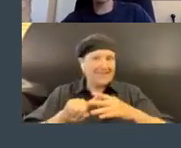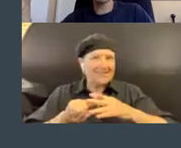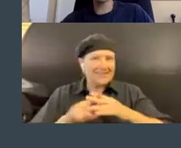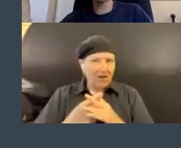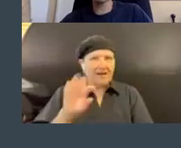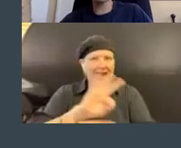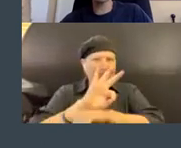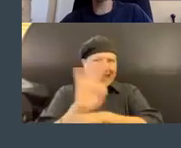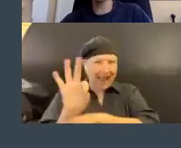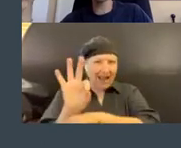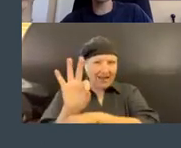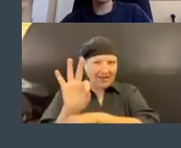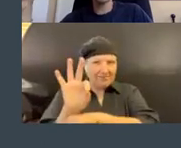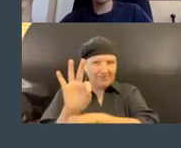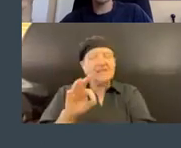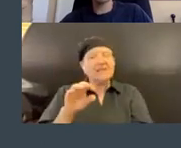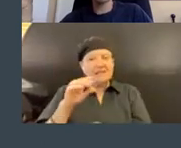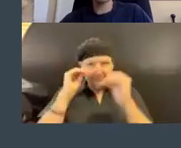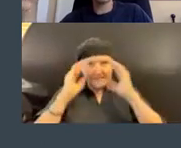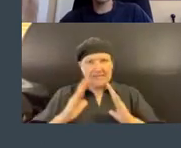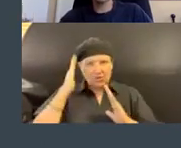that's pretty much what our teachers are sticking to.